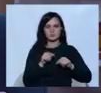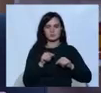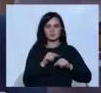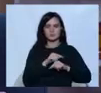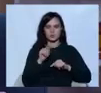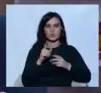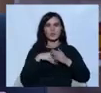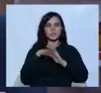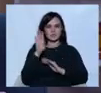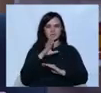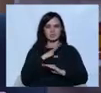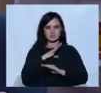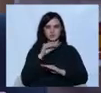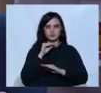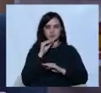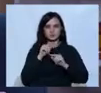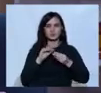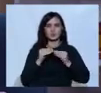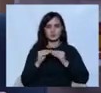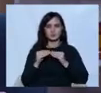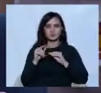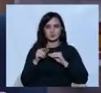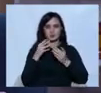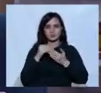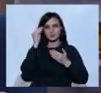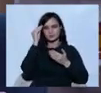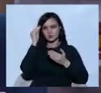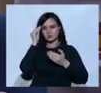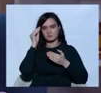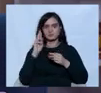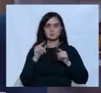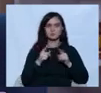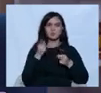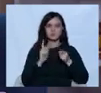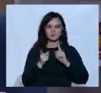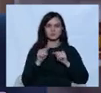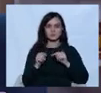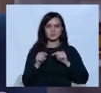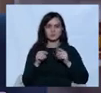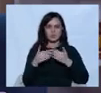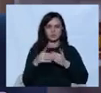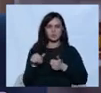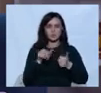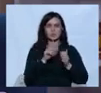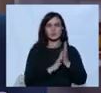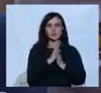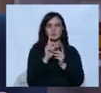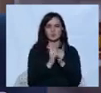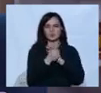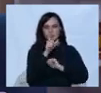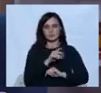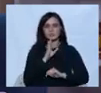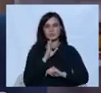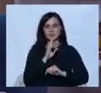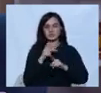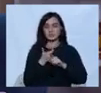brings us closer to God and allows us to be more spiritual. She says that, and we learn that the law is